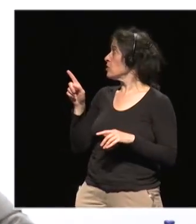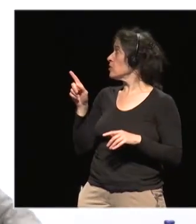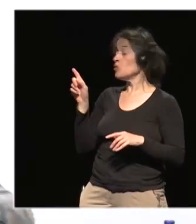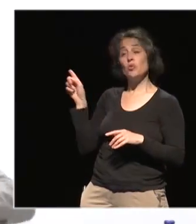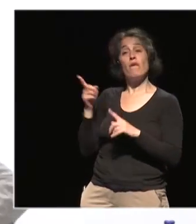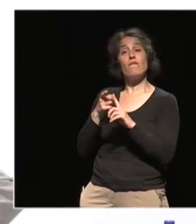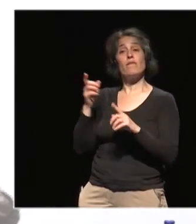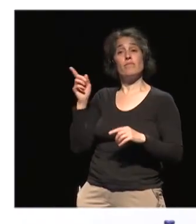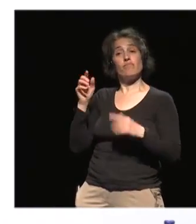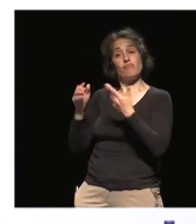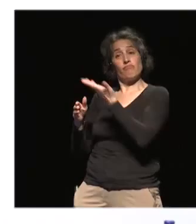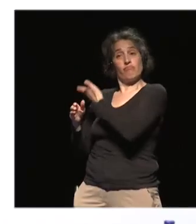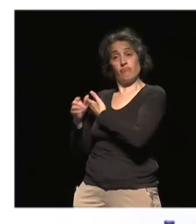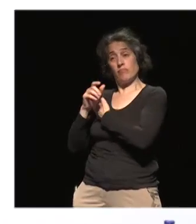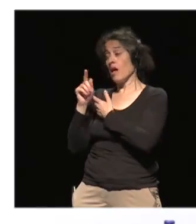Thank you, Chair.